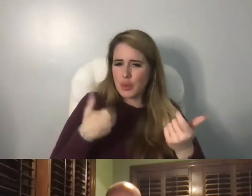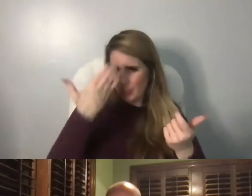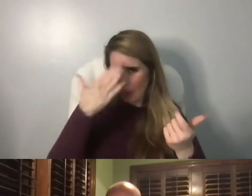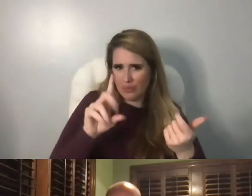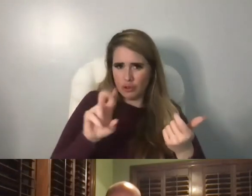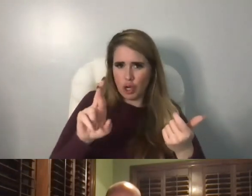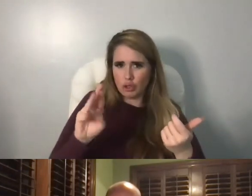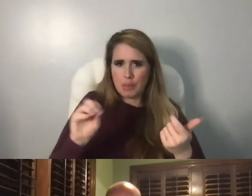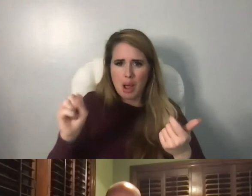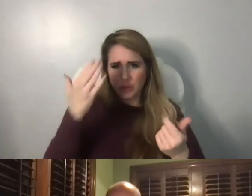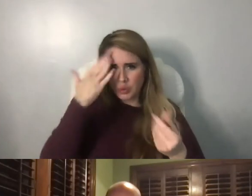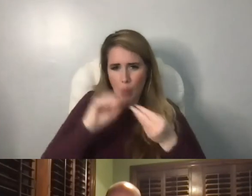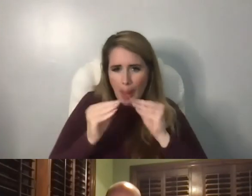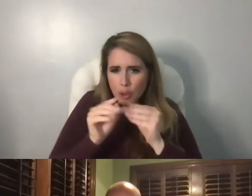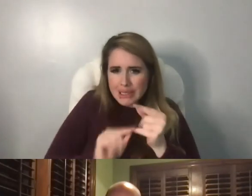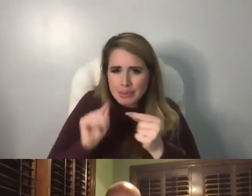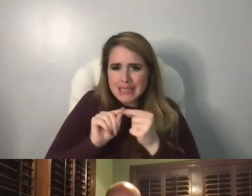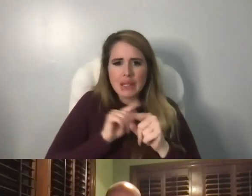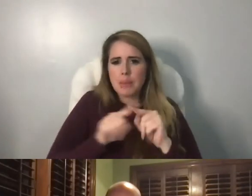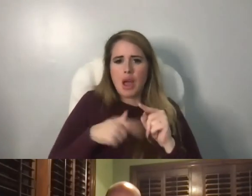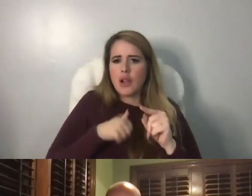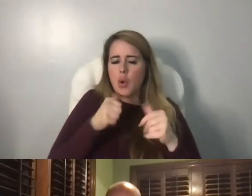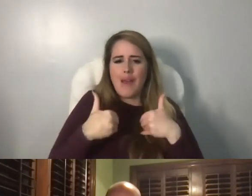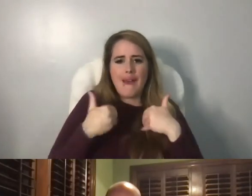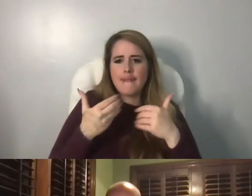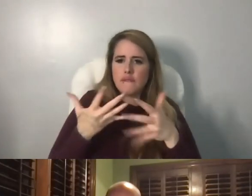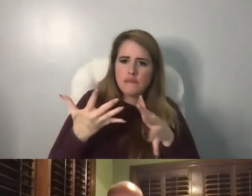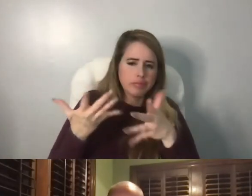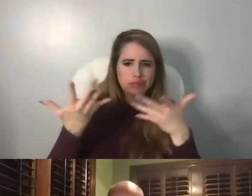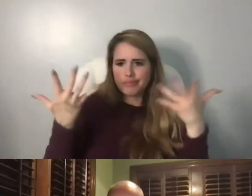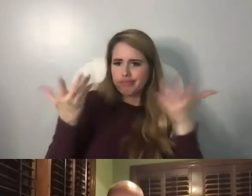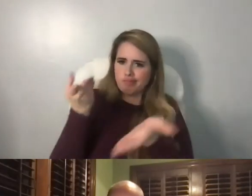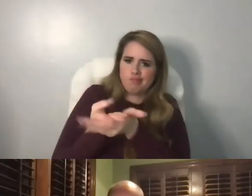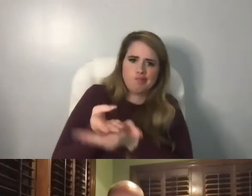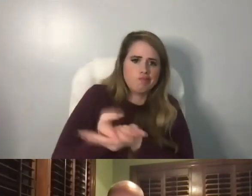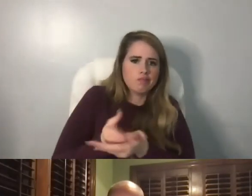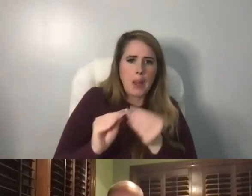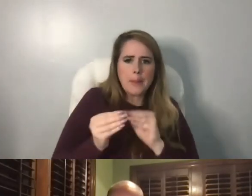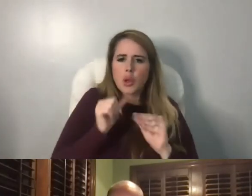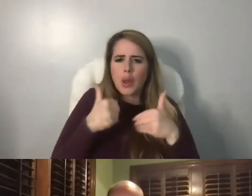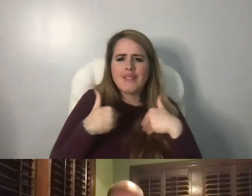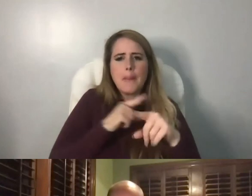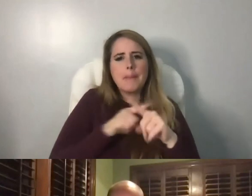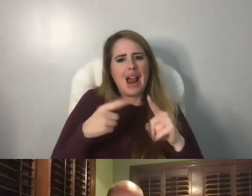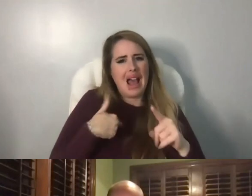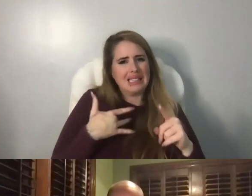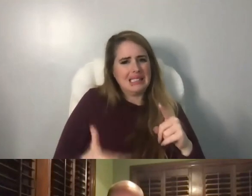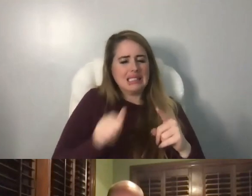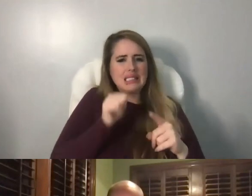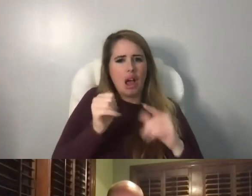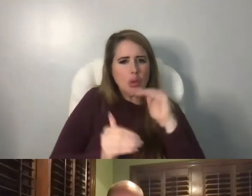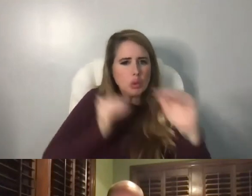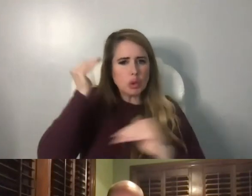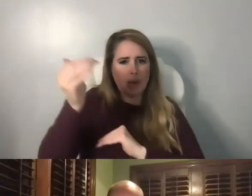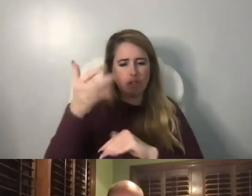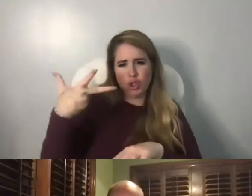numbers. I don't have hard and fast numbers, but I tend not to want to inject joints